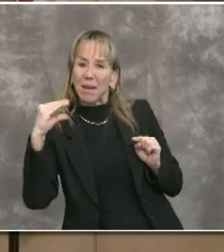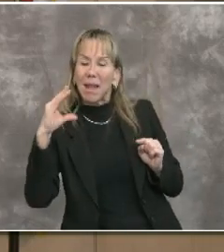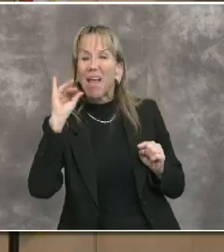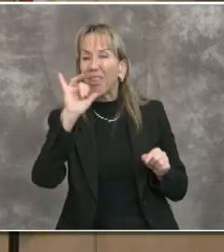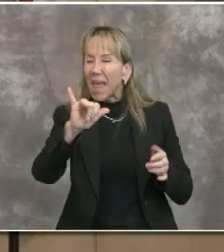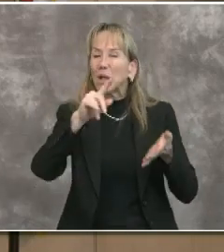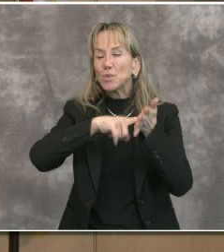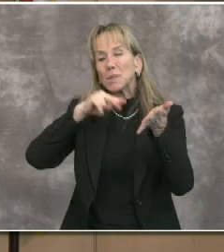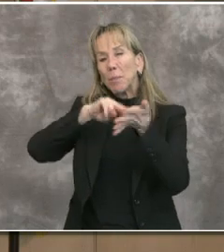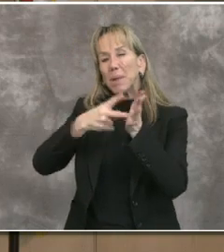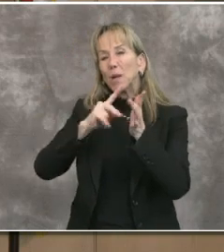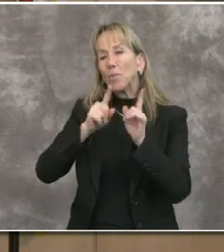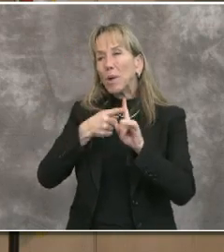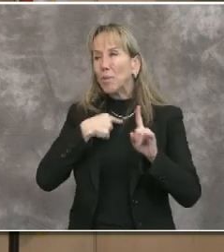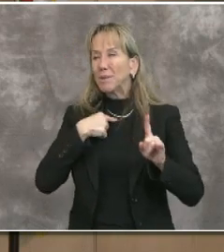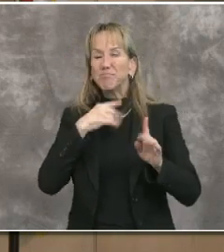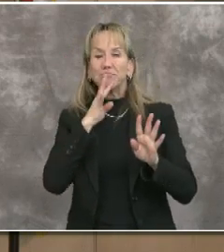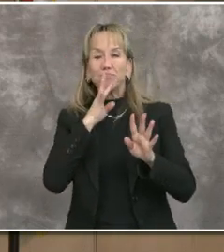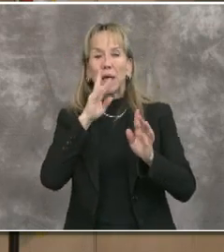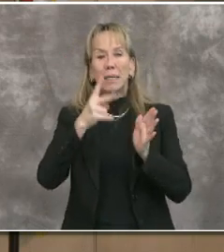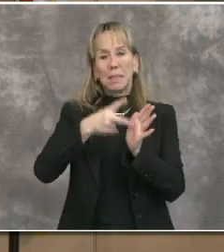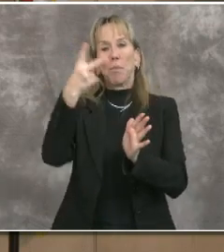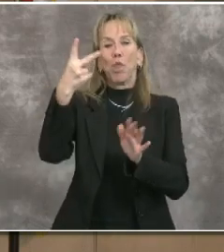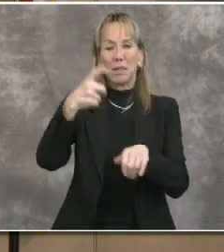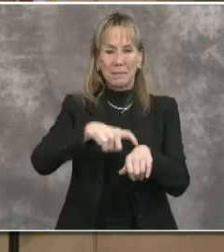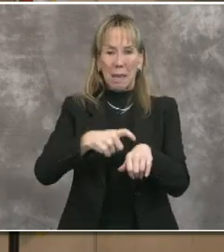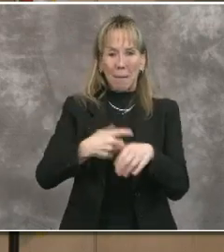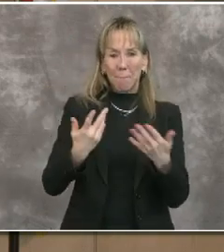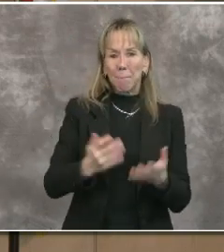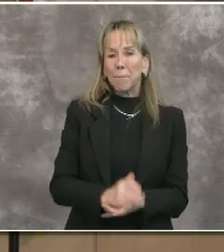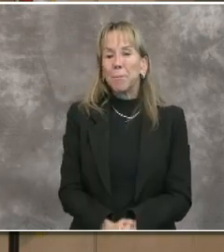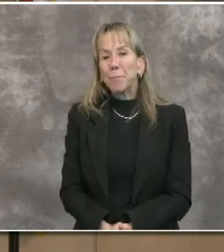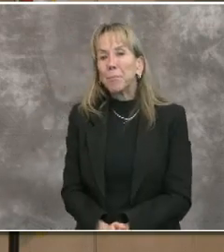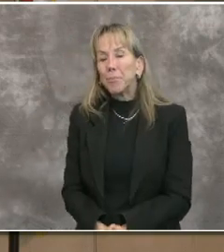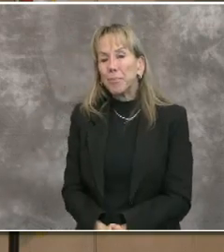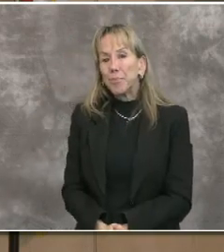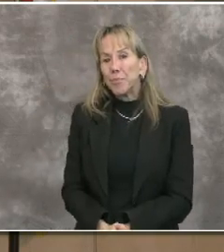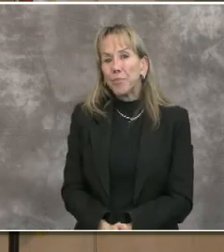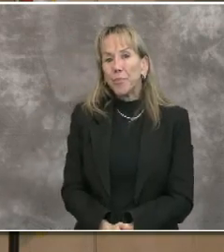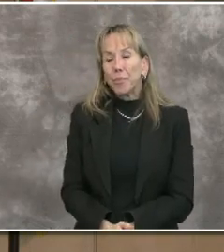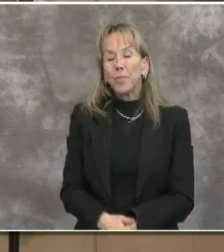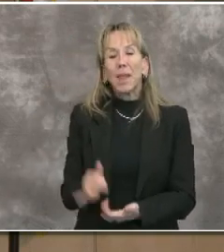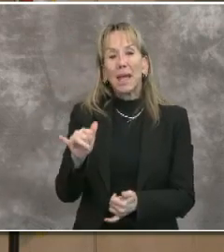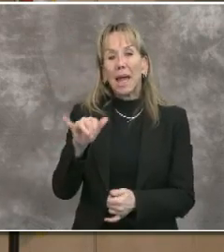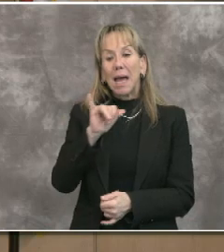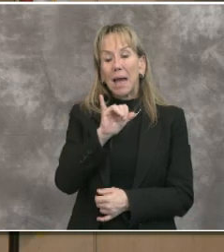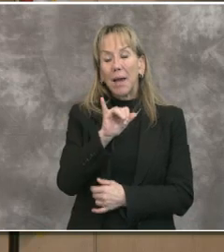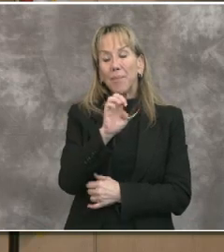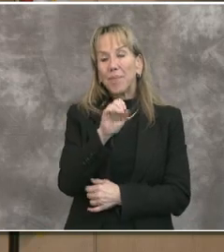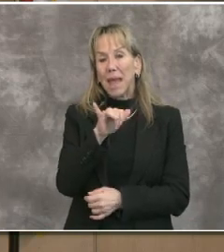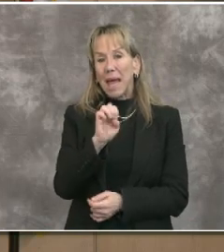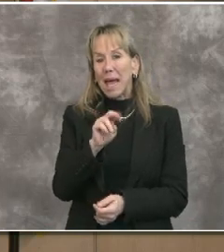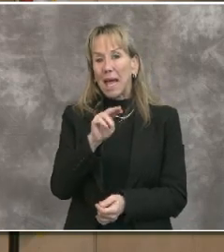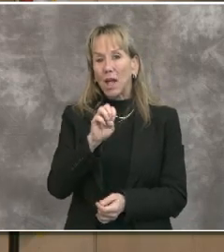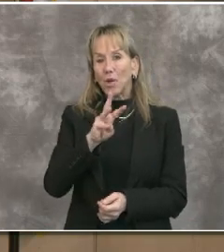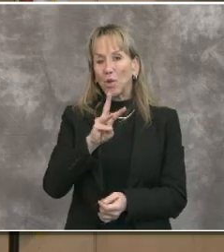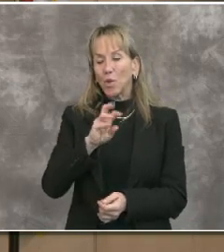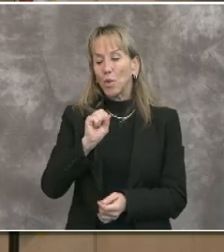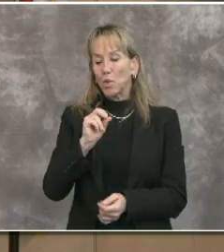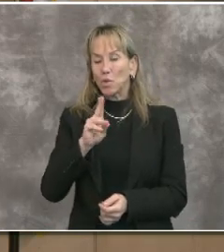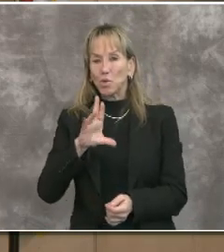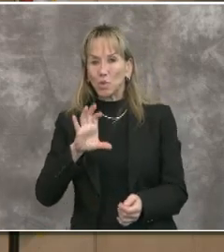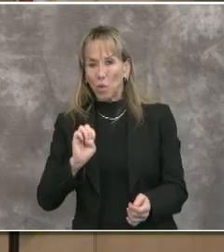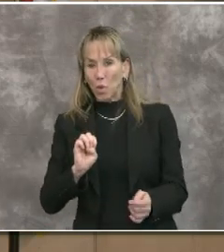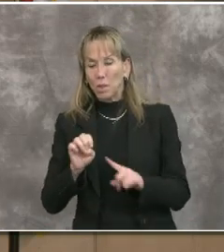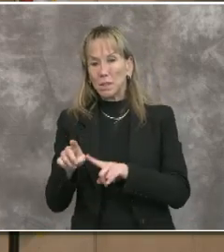the meaning of the doubling time is. All right, thank you, Dr. McDonald. And I have yet another one from iNewsSource. Jill, I'm hoping you can ask this.